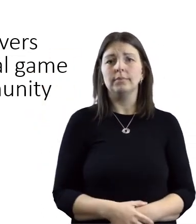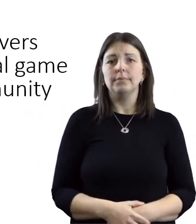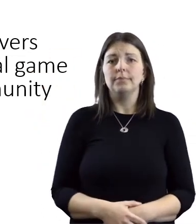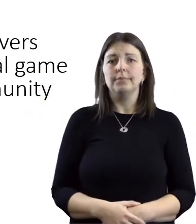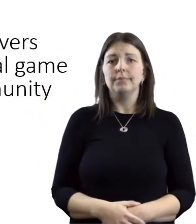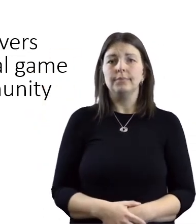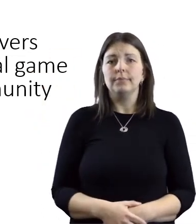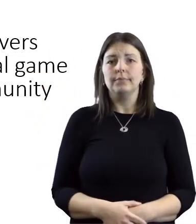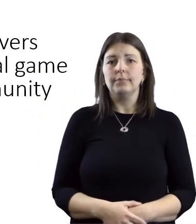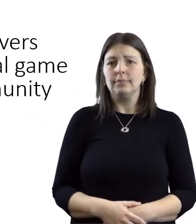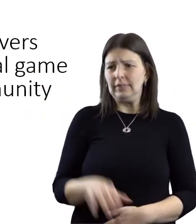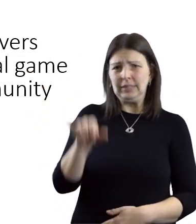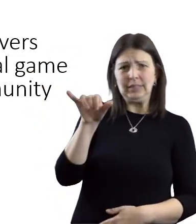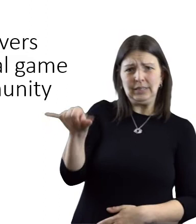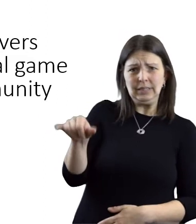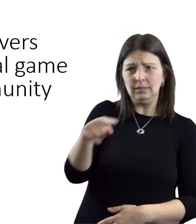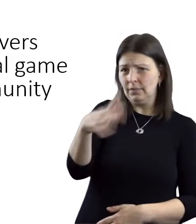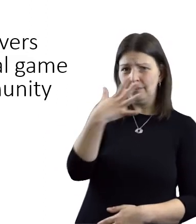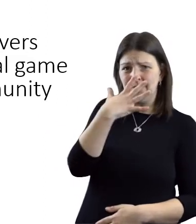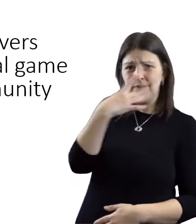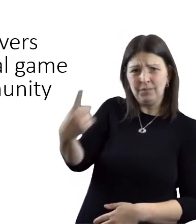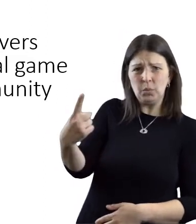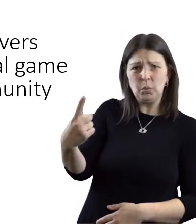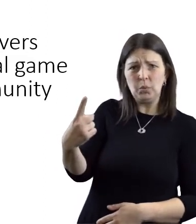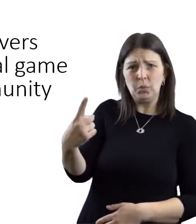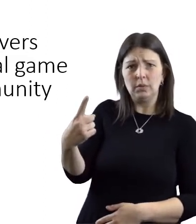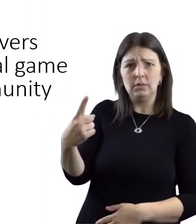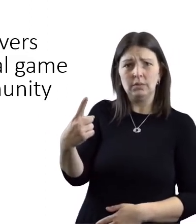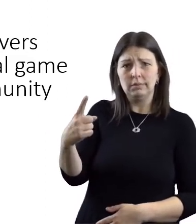trust instructions from people that they only know online.